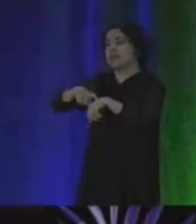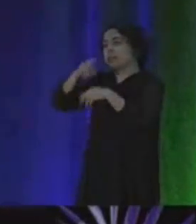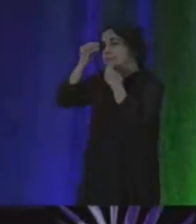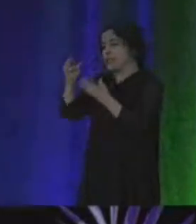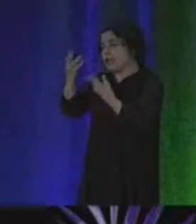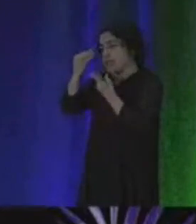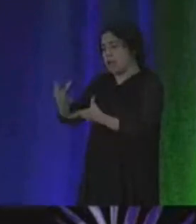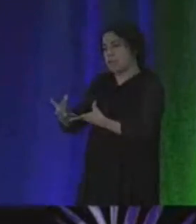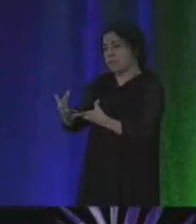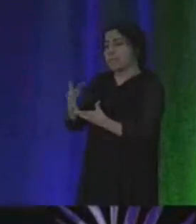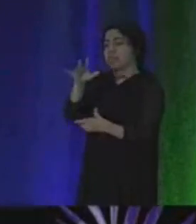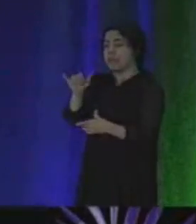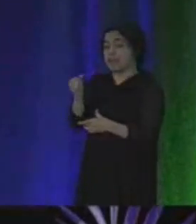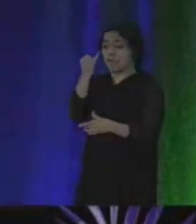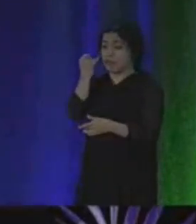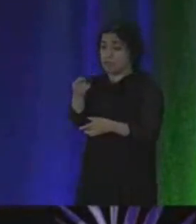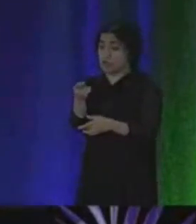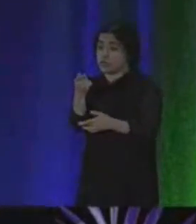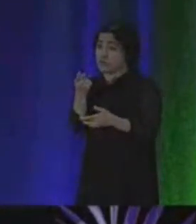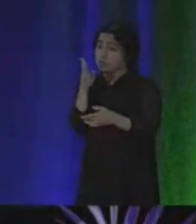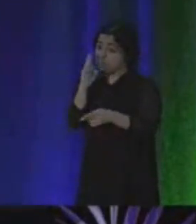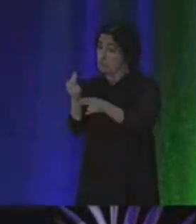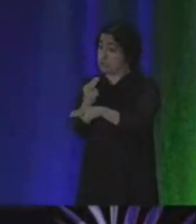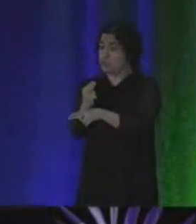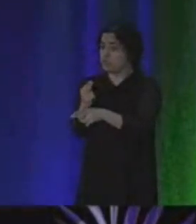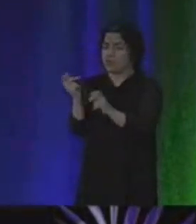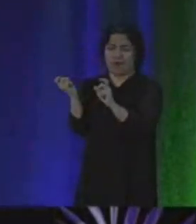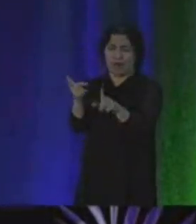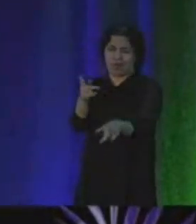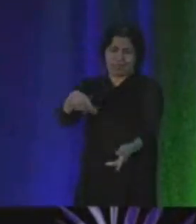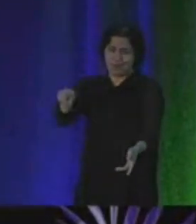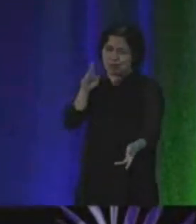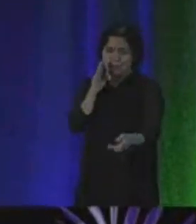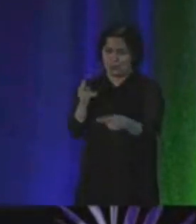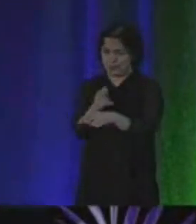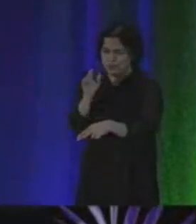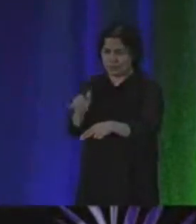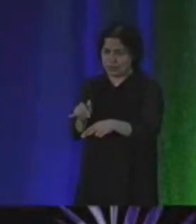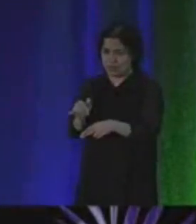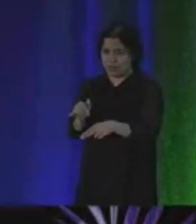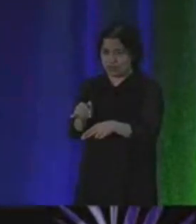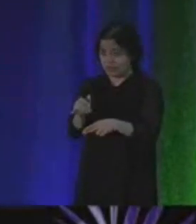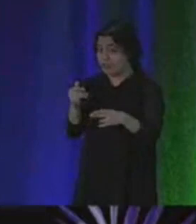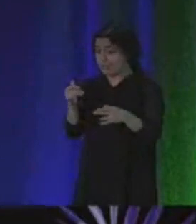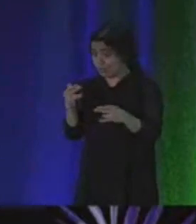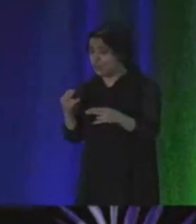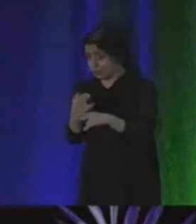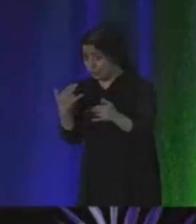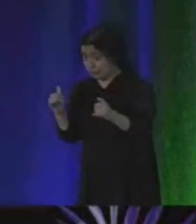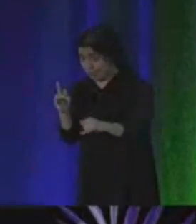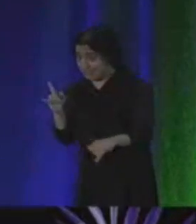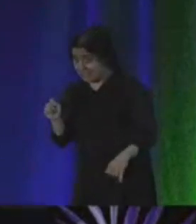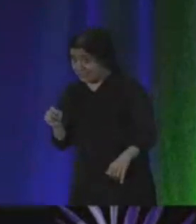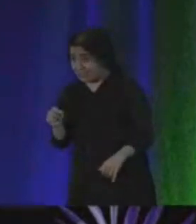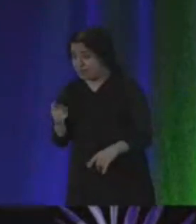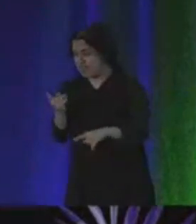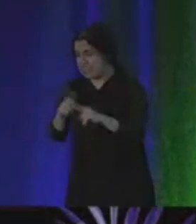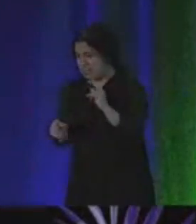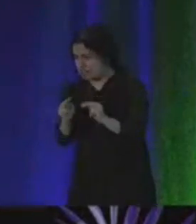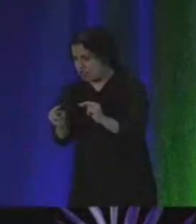if that's something that you're going to use, which you're all going to use, you're all going to go use PartyKit,